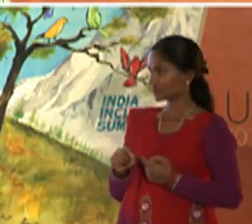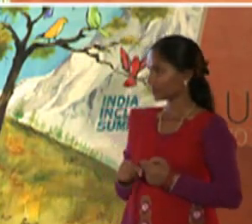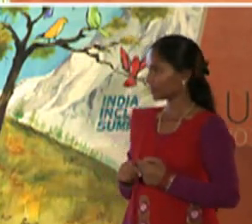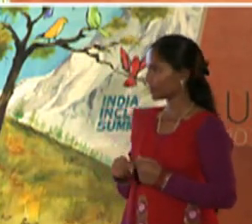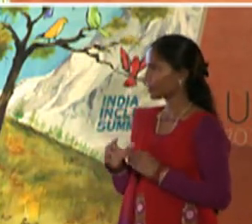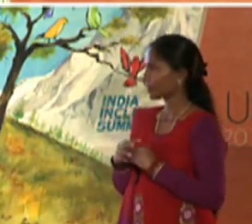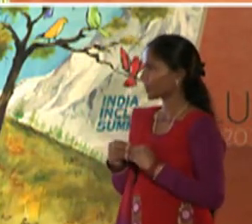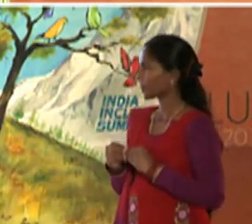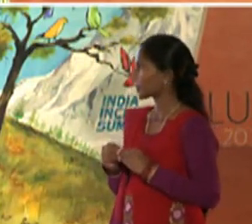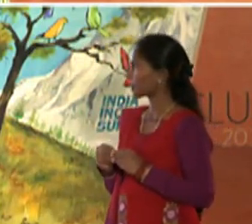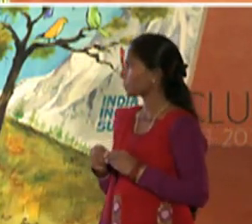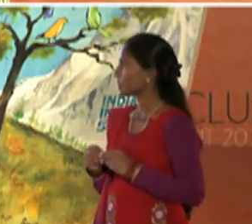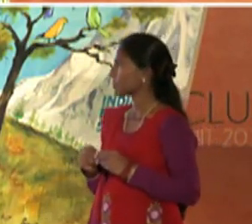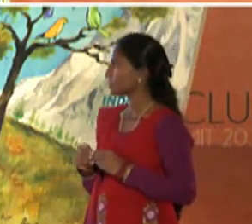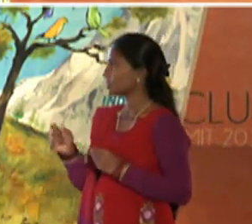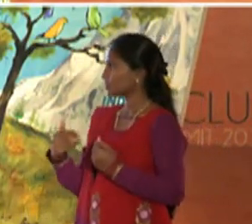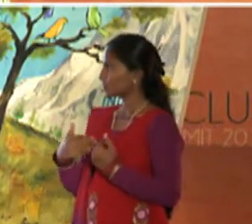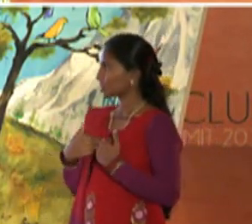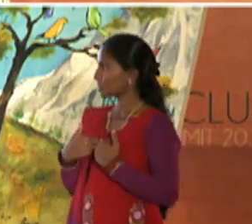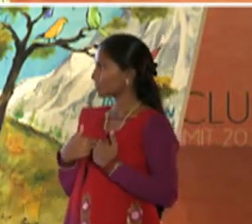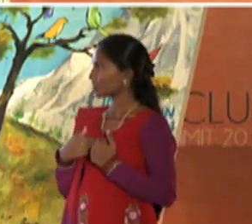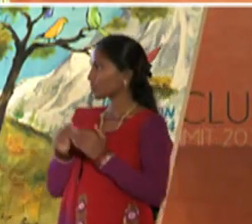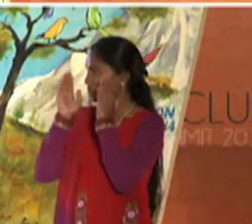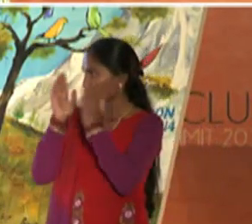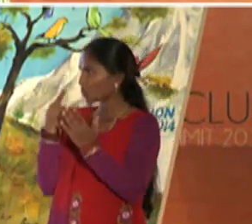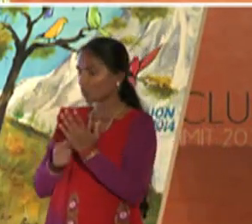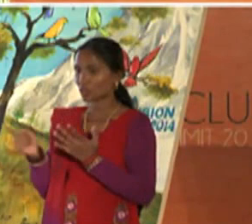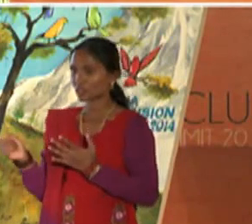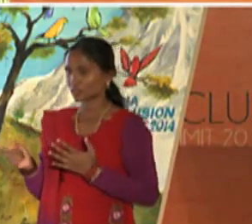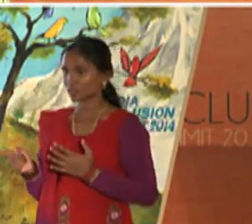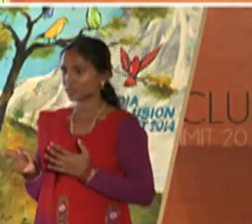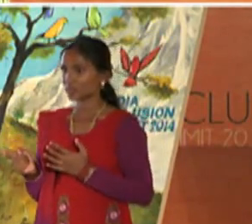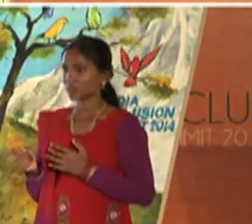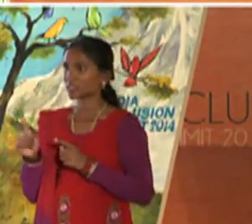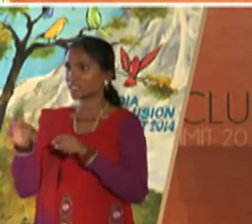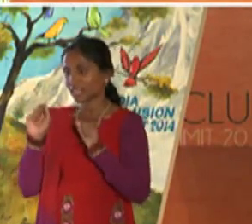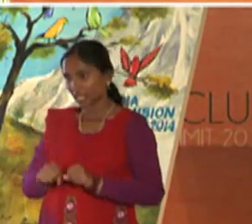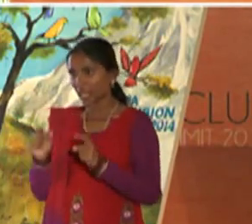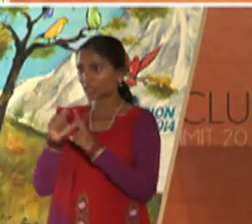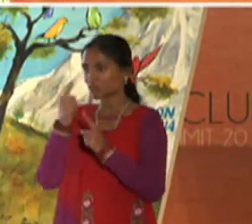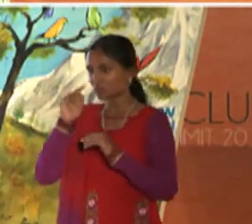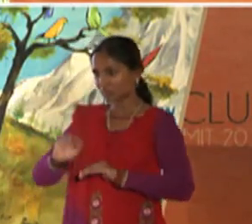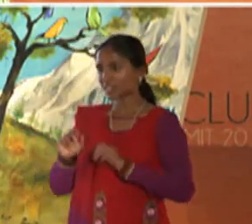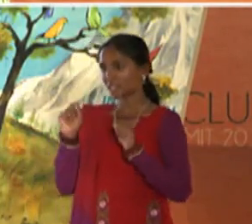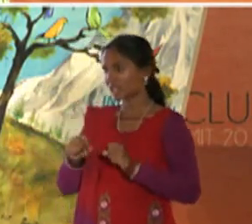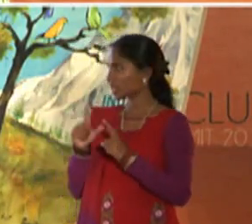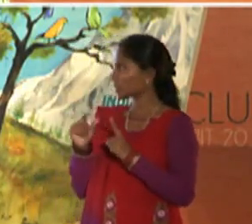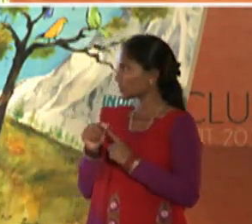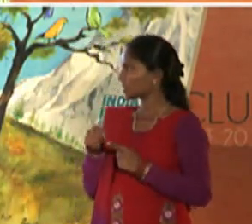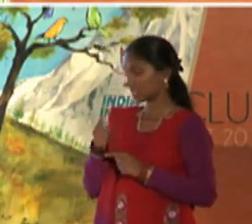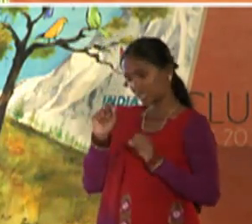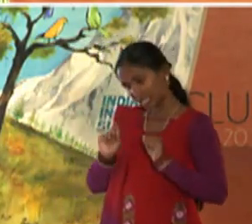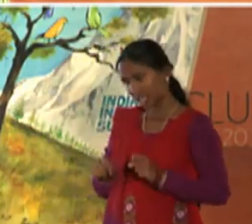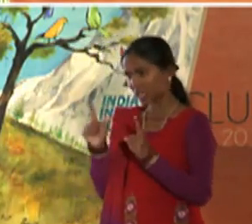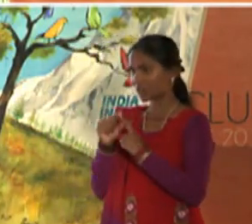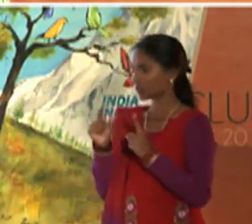we wanted to have the character focus on what the character can do, what she is able to do,